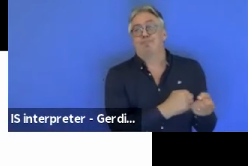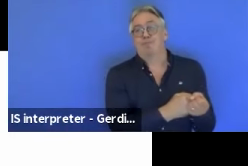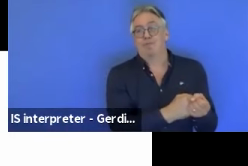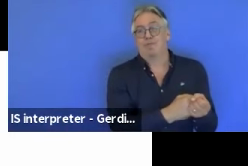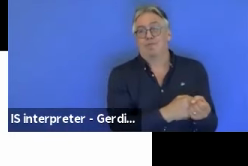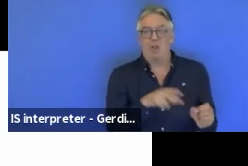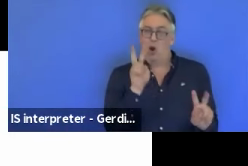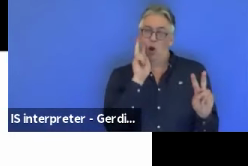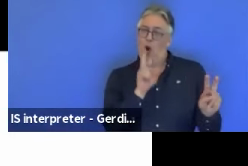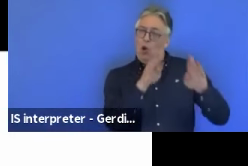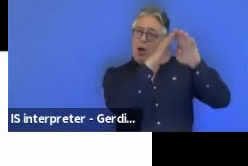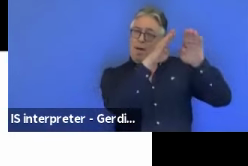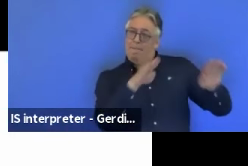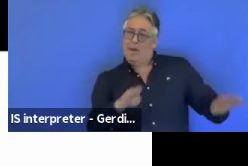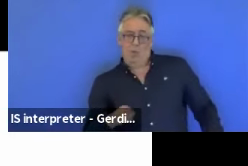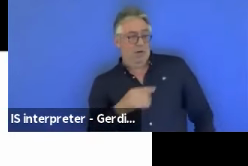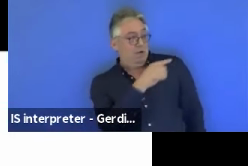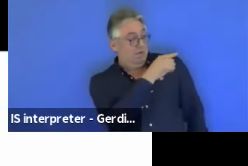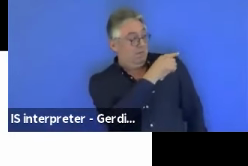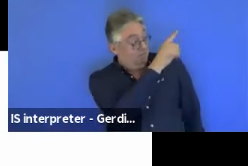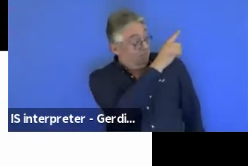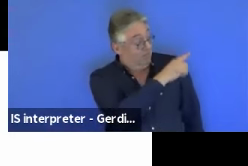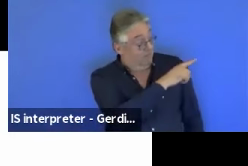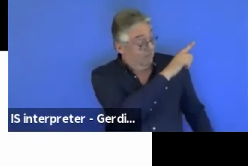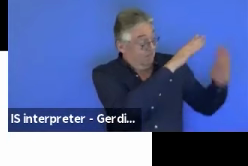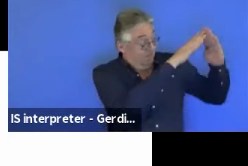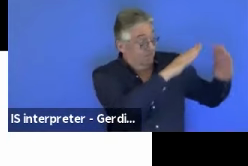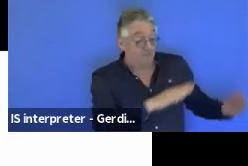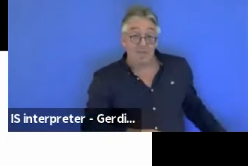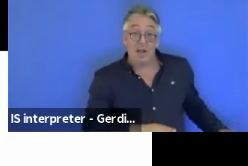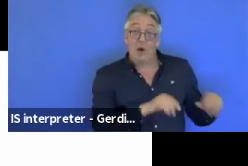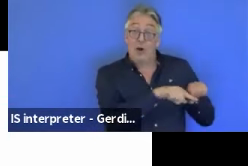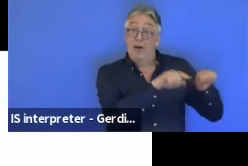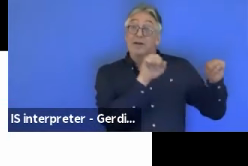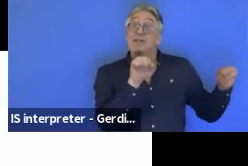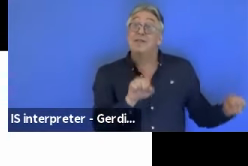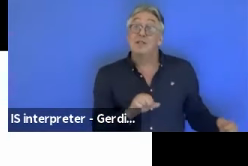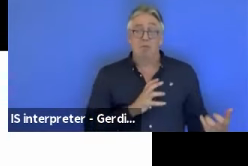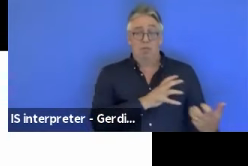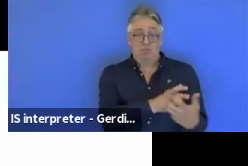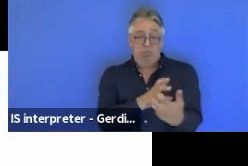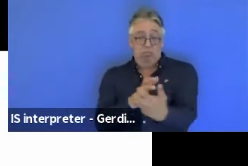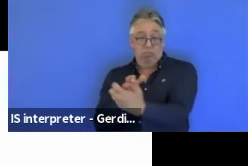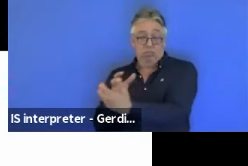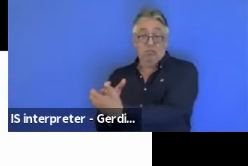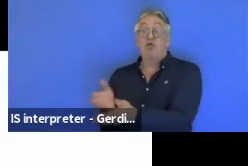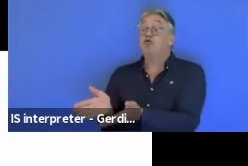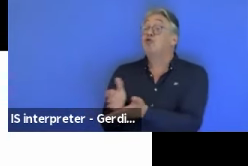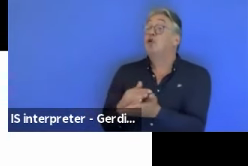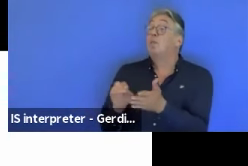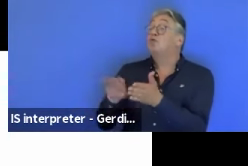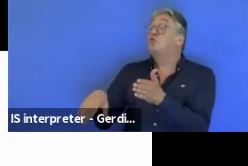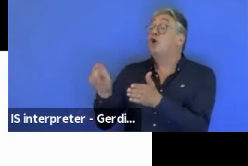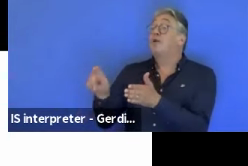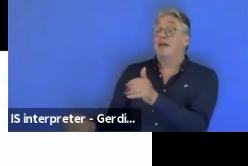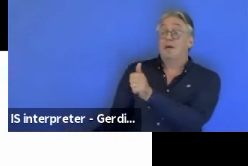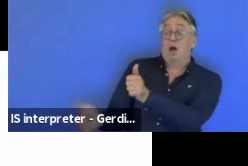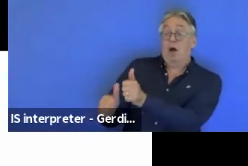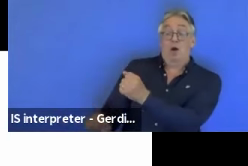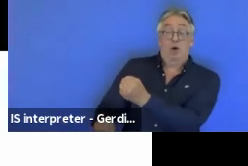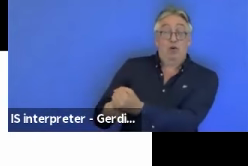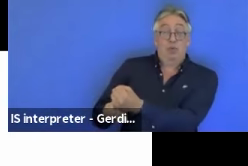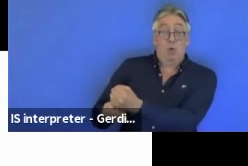inclusive system that serves all students with additional supports for some students and more intensive supports